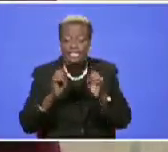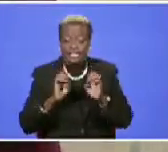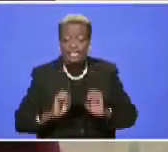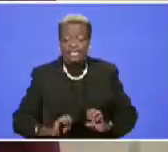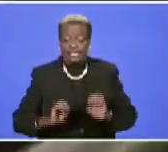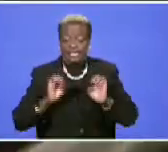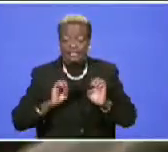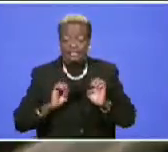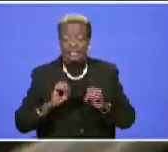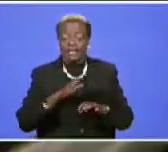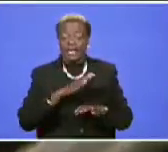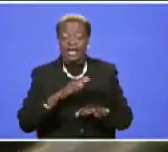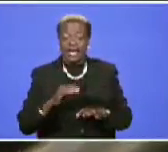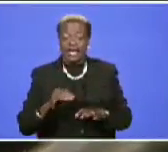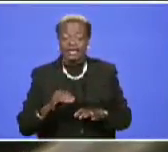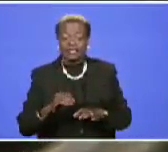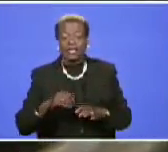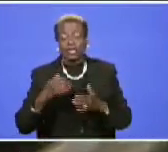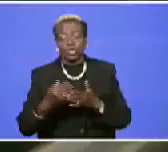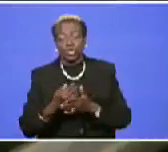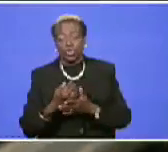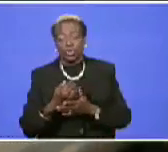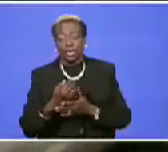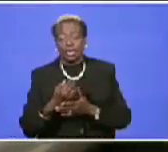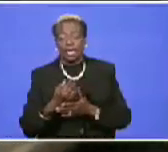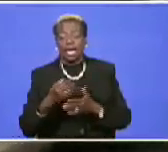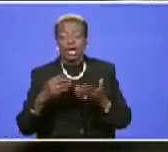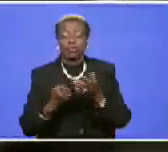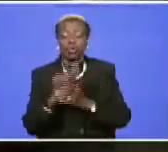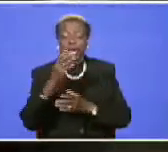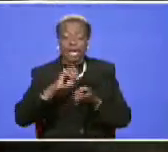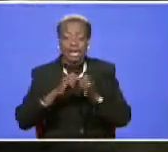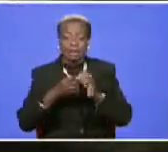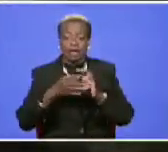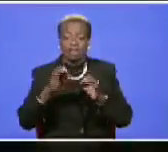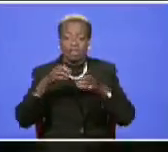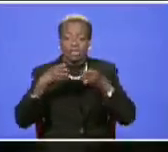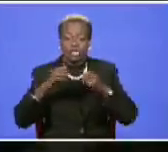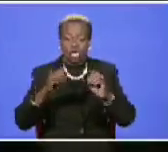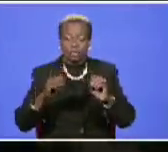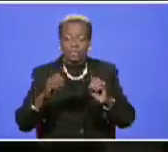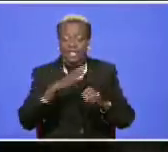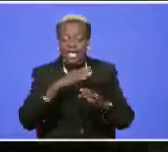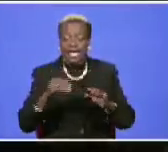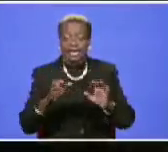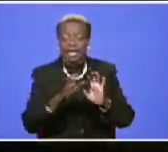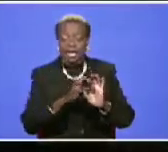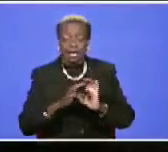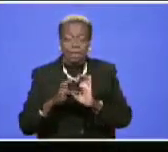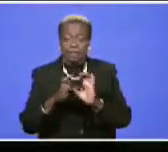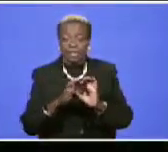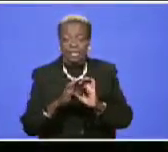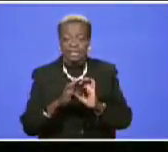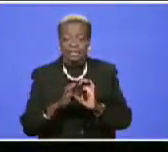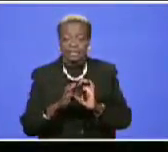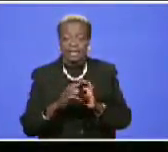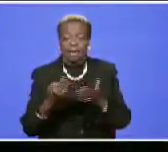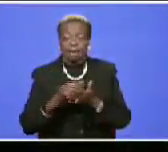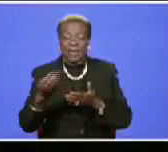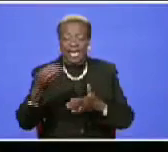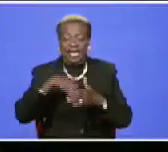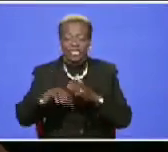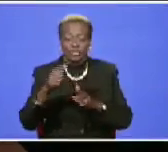your virtual wallet with a growing number of stores and companies which are cashing in, so to speak, with the digital